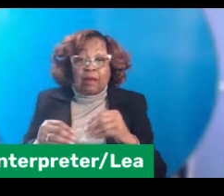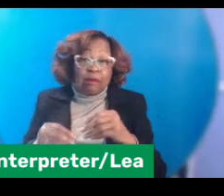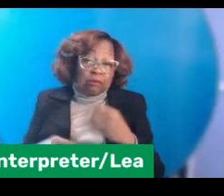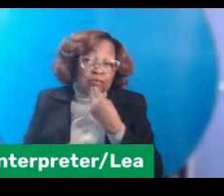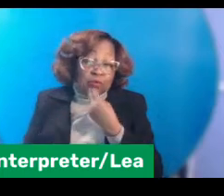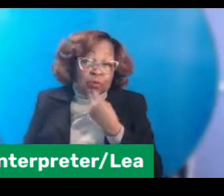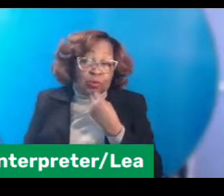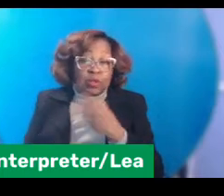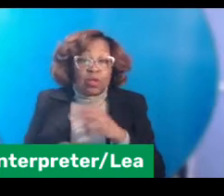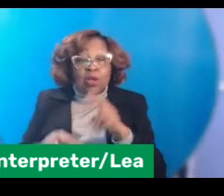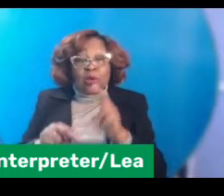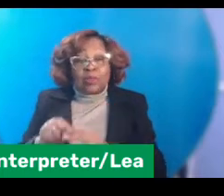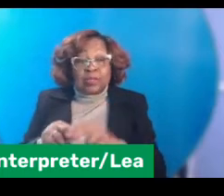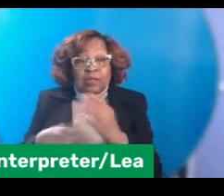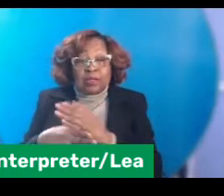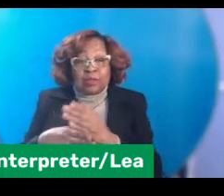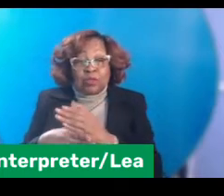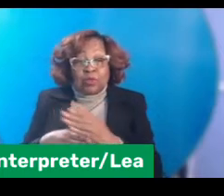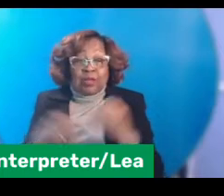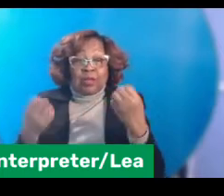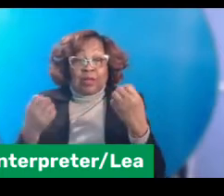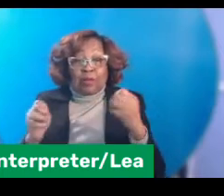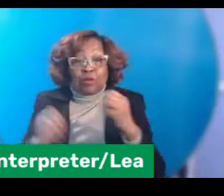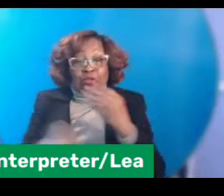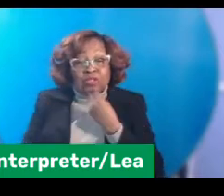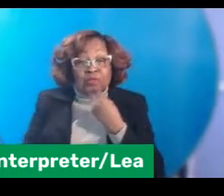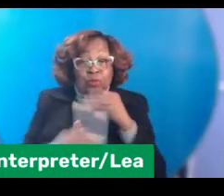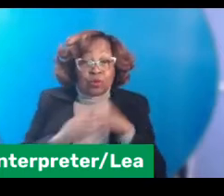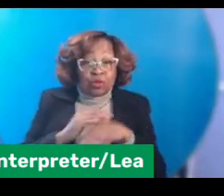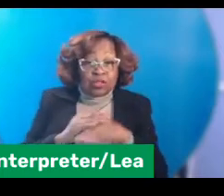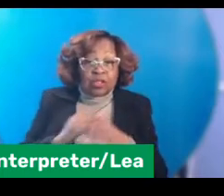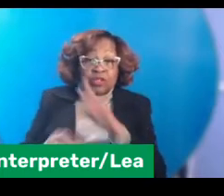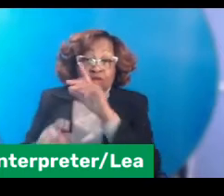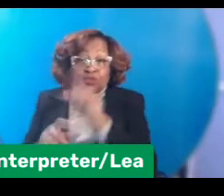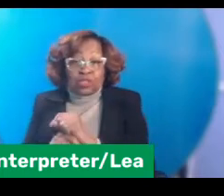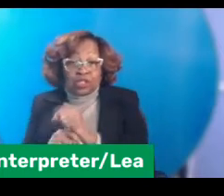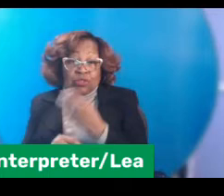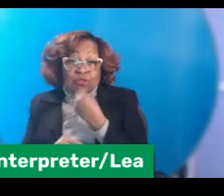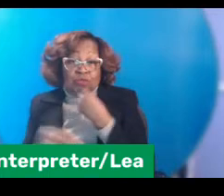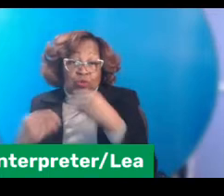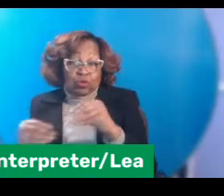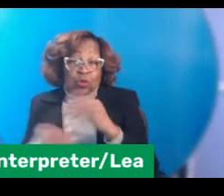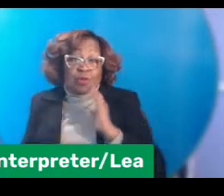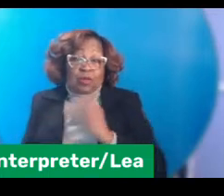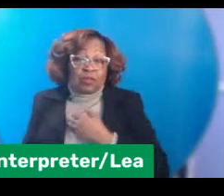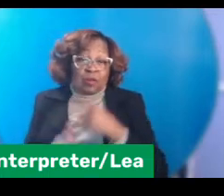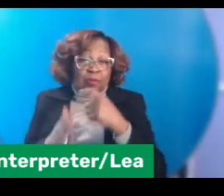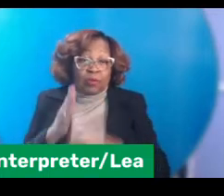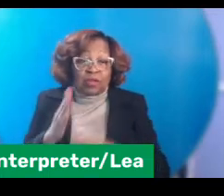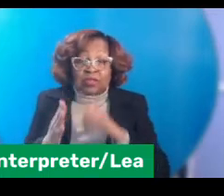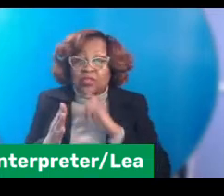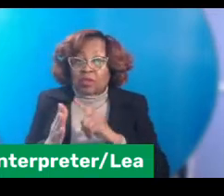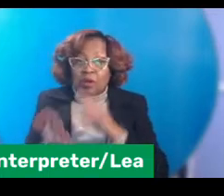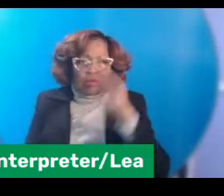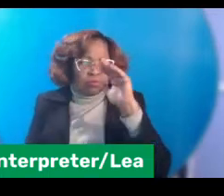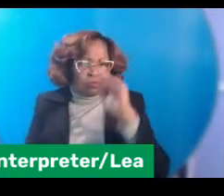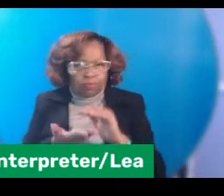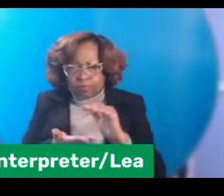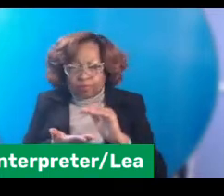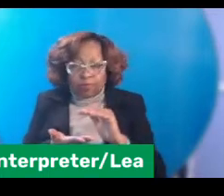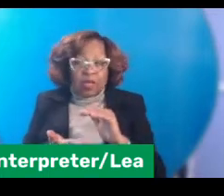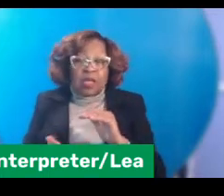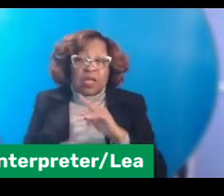between emergency food access and traditional grocery because our prices are extremely low. It's